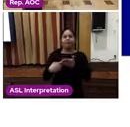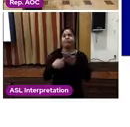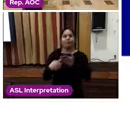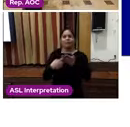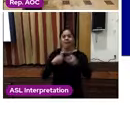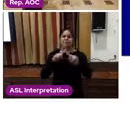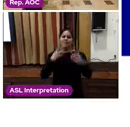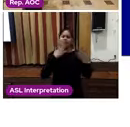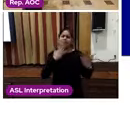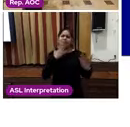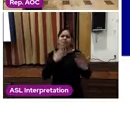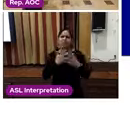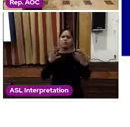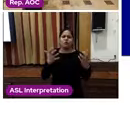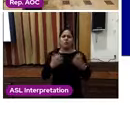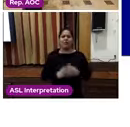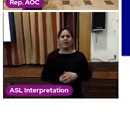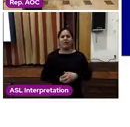everybody.